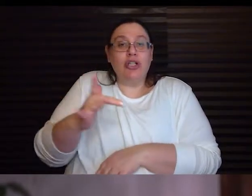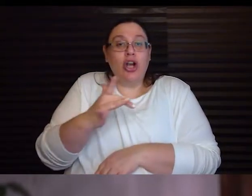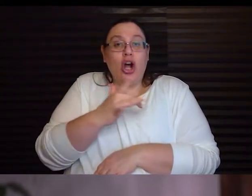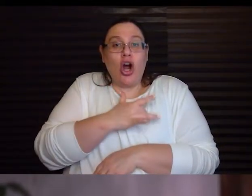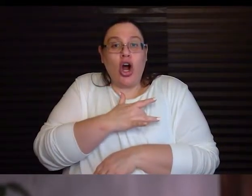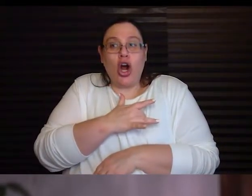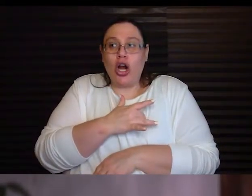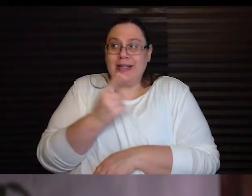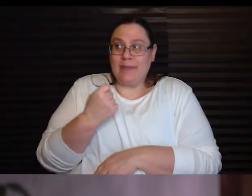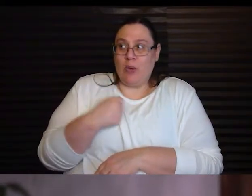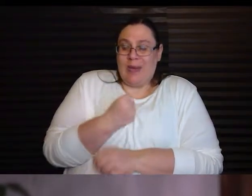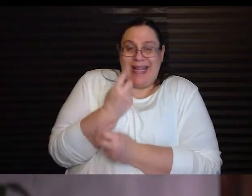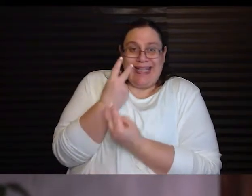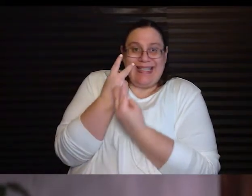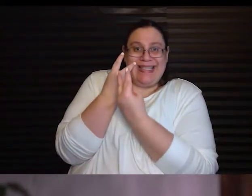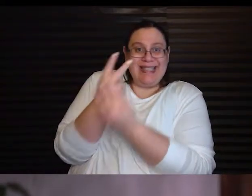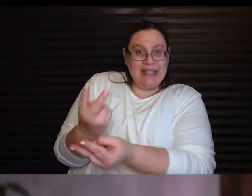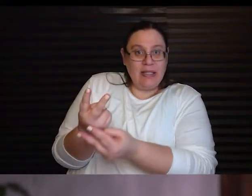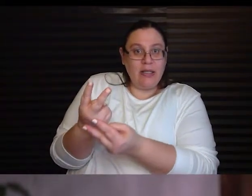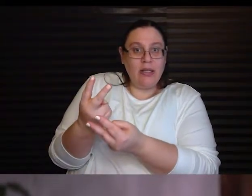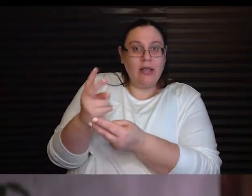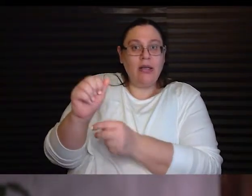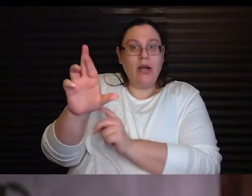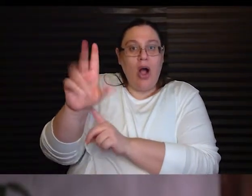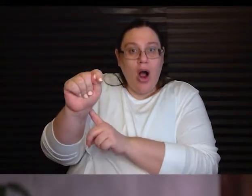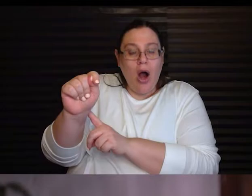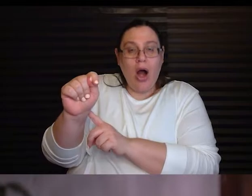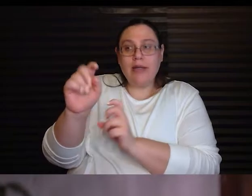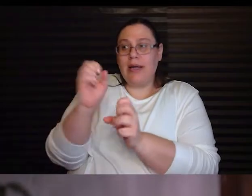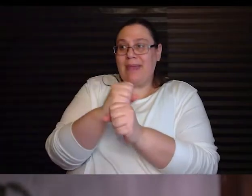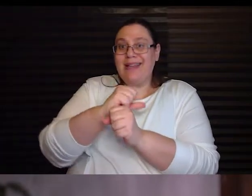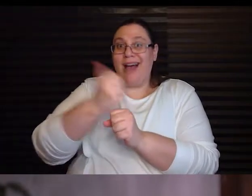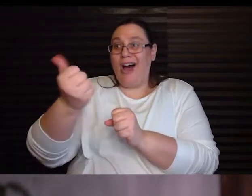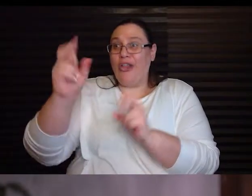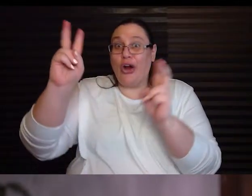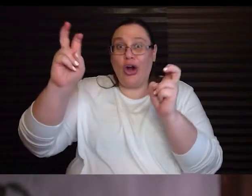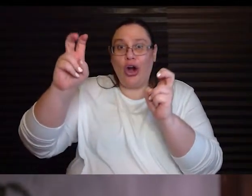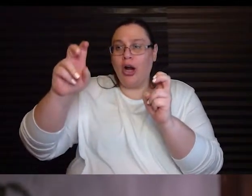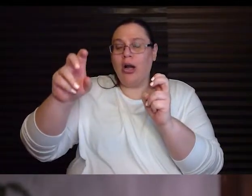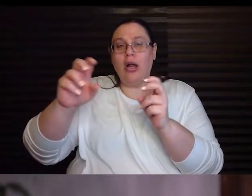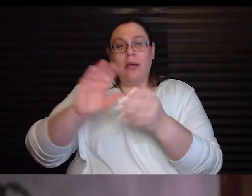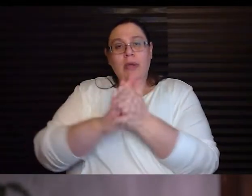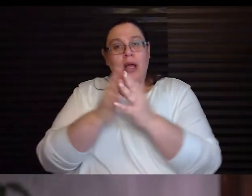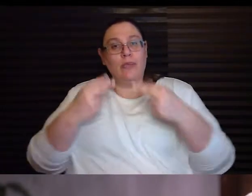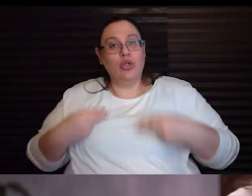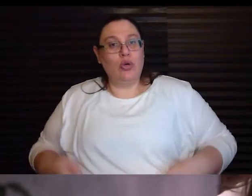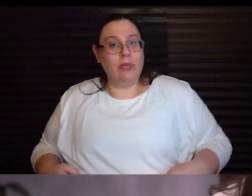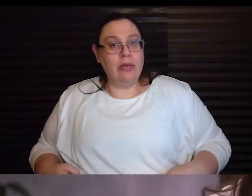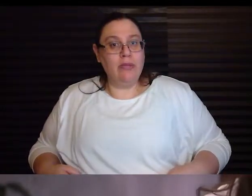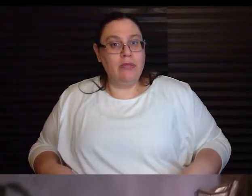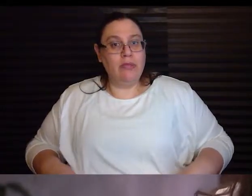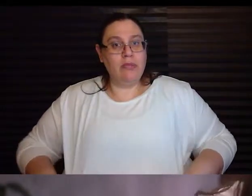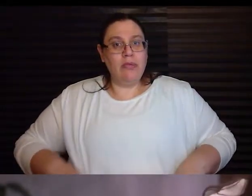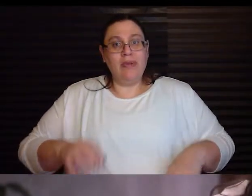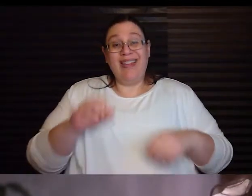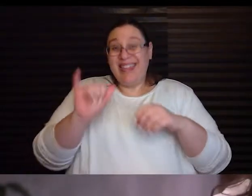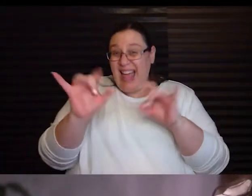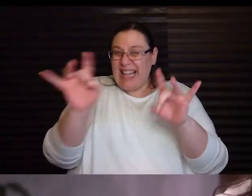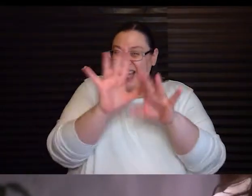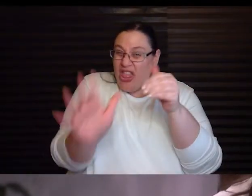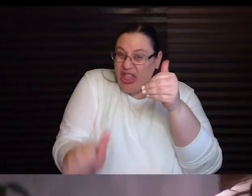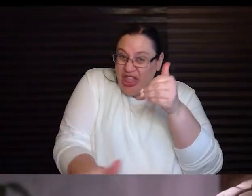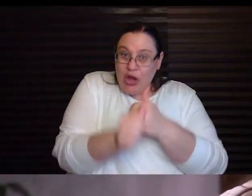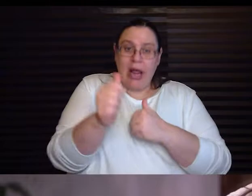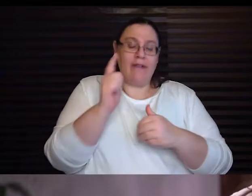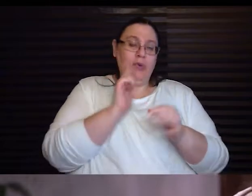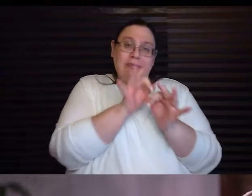heart visible to us. Art humanizes the other. This is an incredible threat